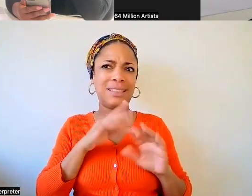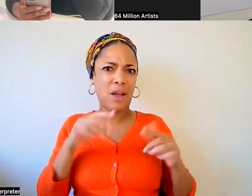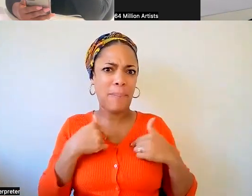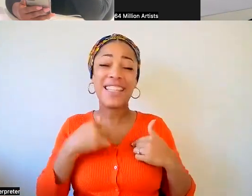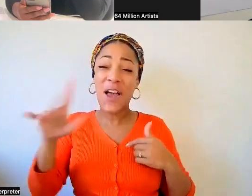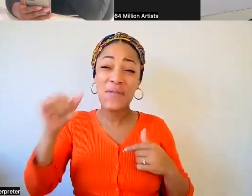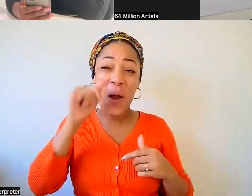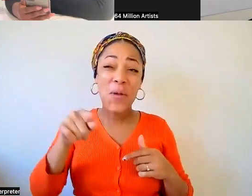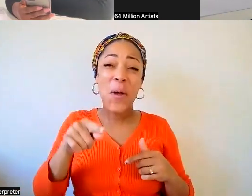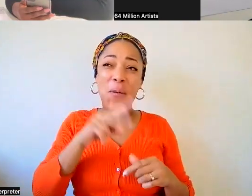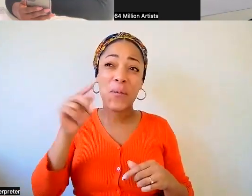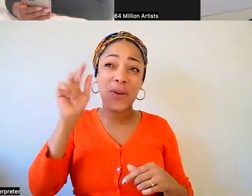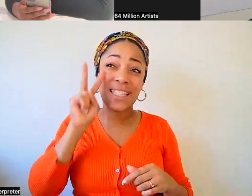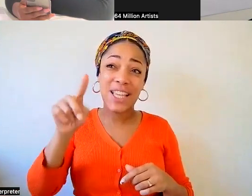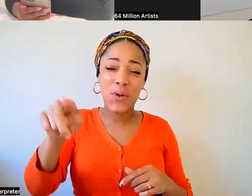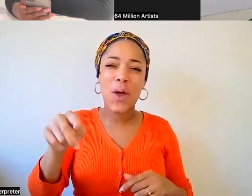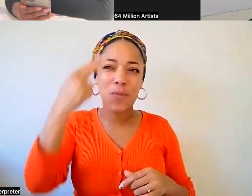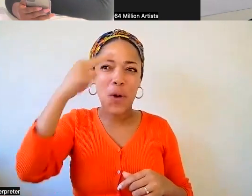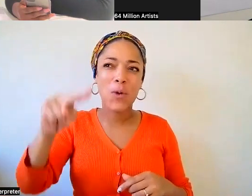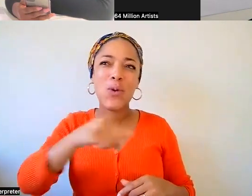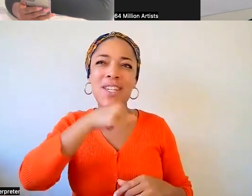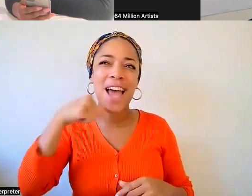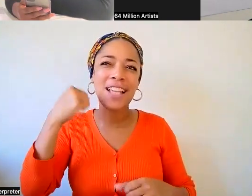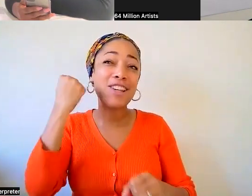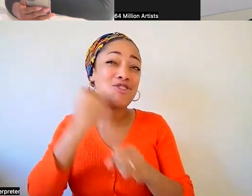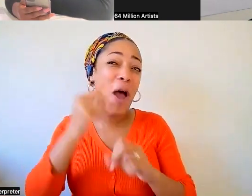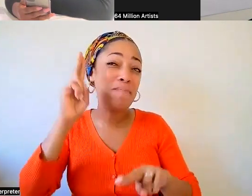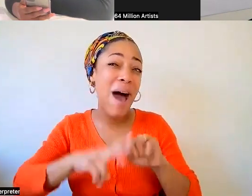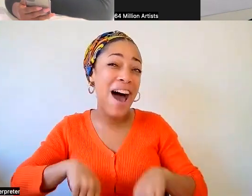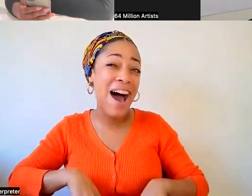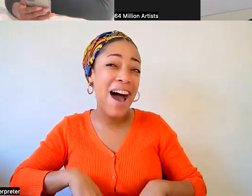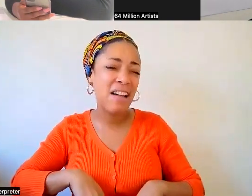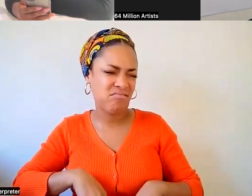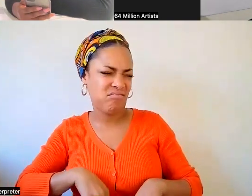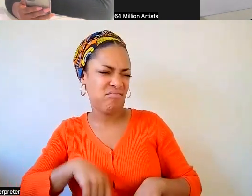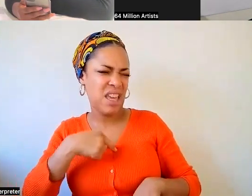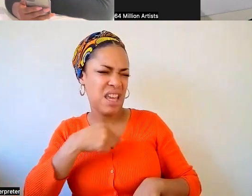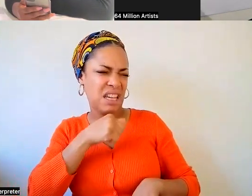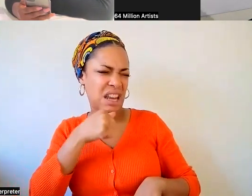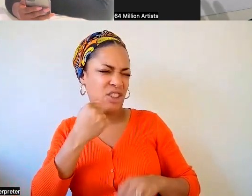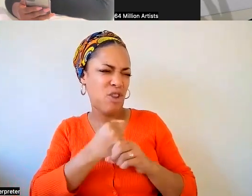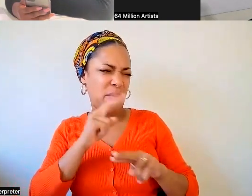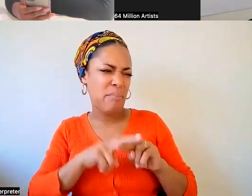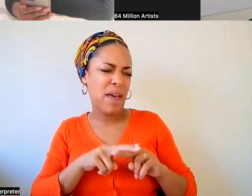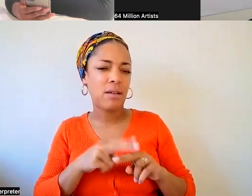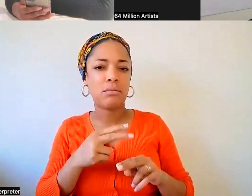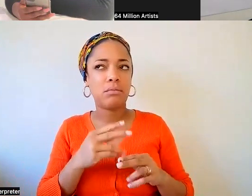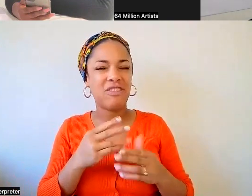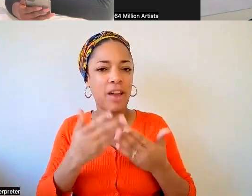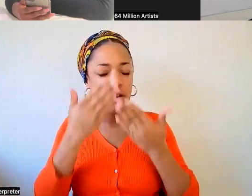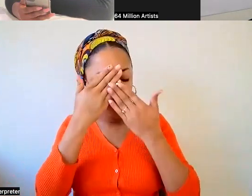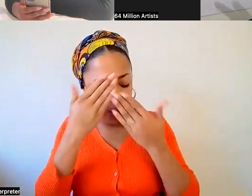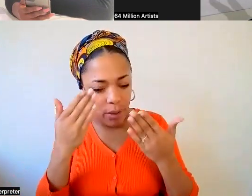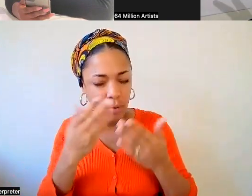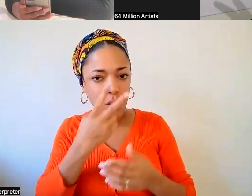call you Nice Grandpa. And I said, what do you mean, Nice Grandpa? I said, well, we're very respectful to old people, with all due respect, Michael